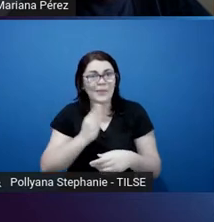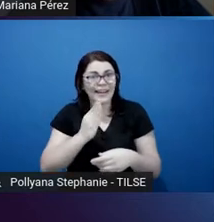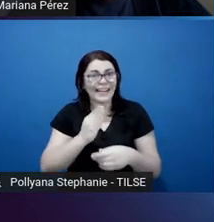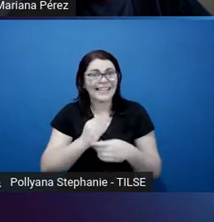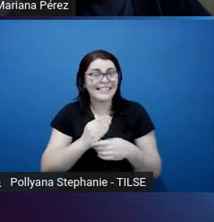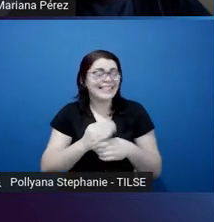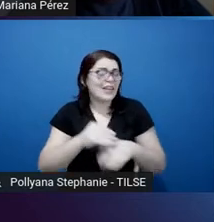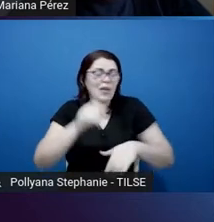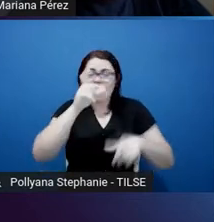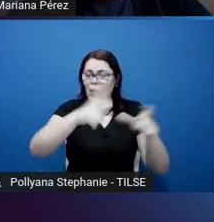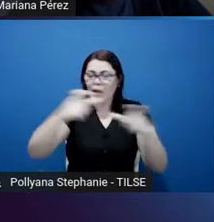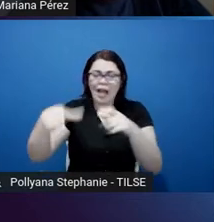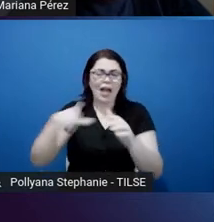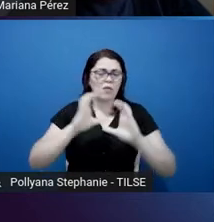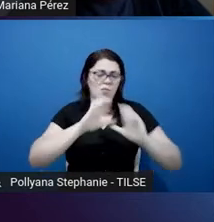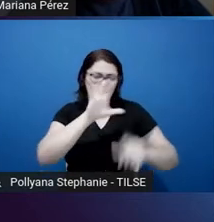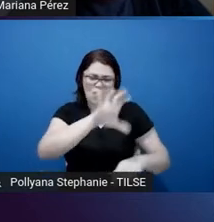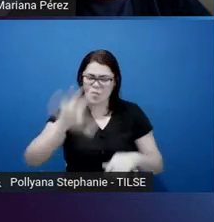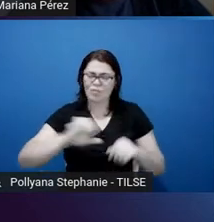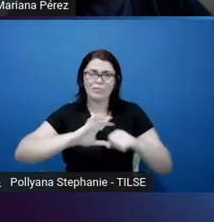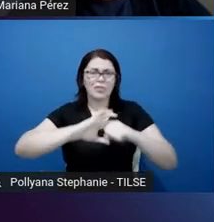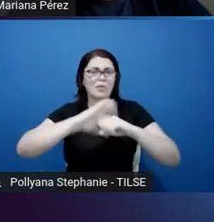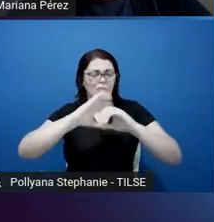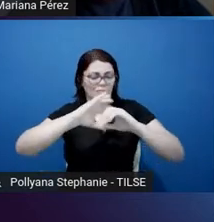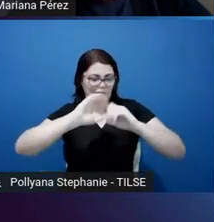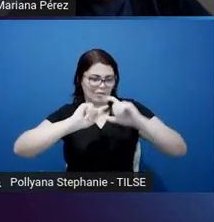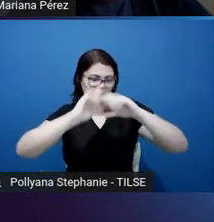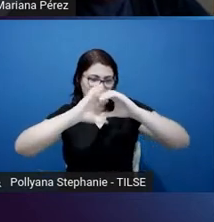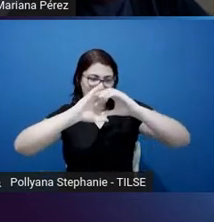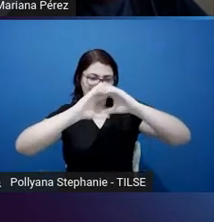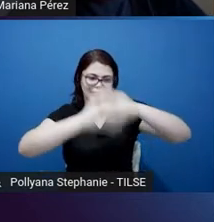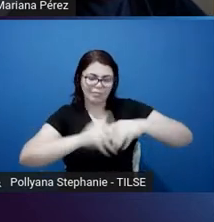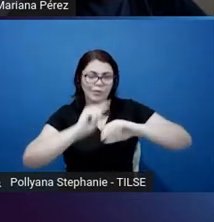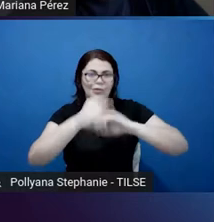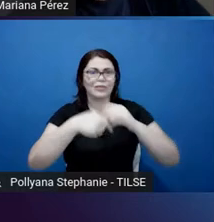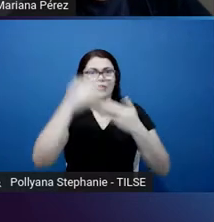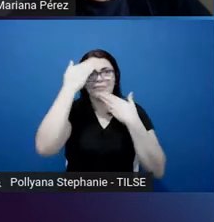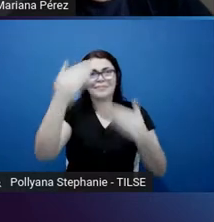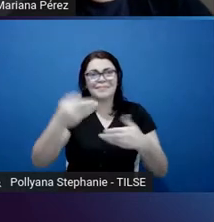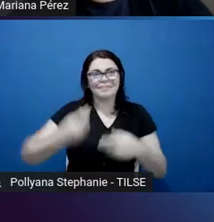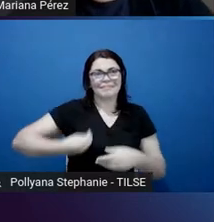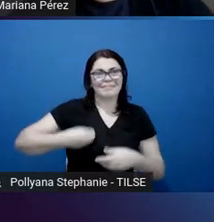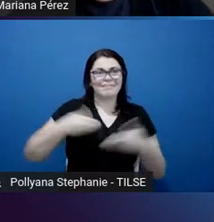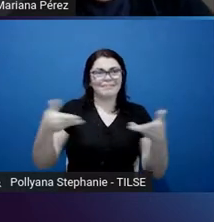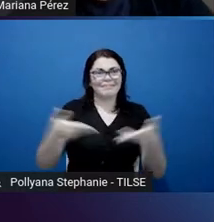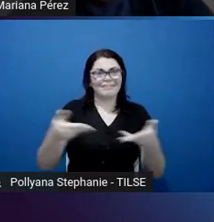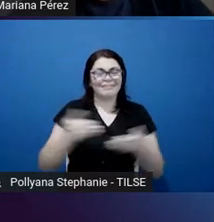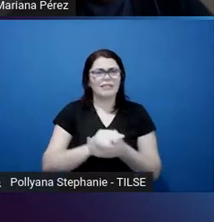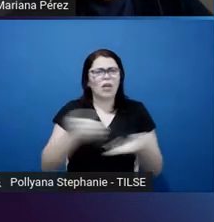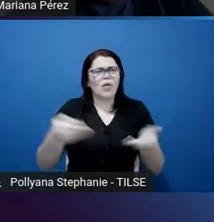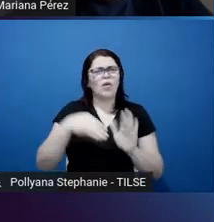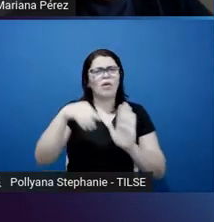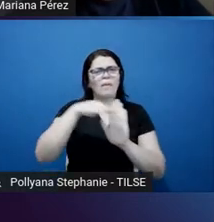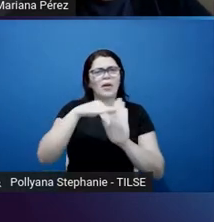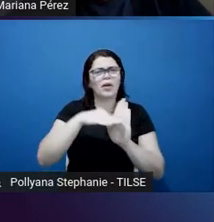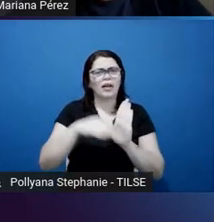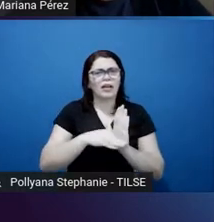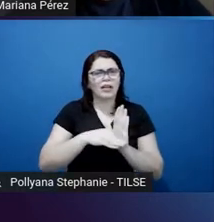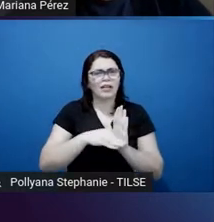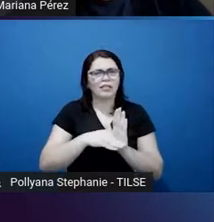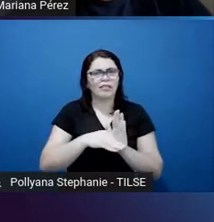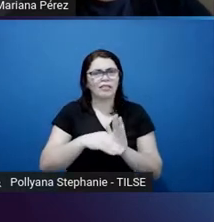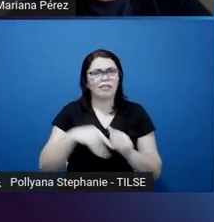now? Thank you for being with us here today. For this year's program, we'll have